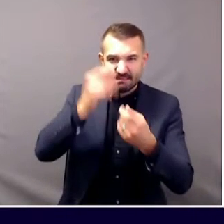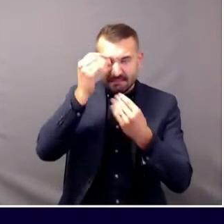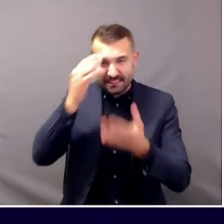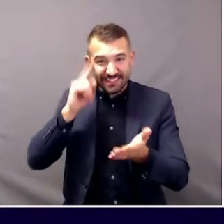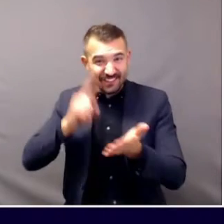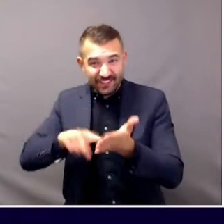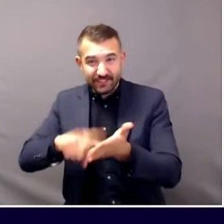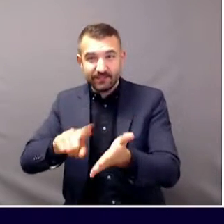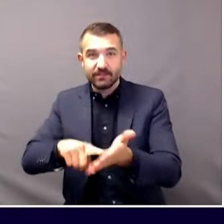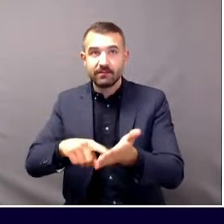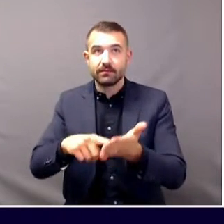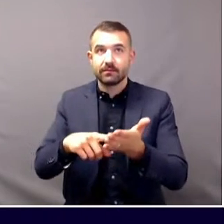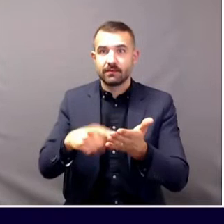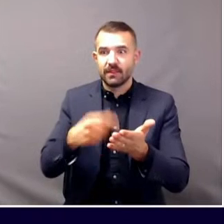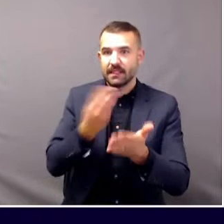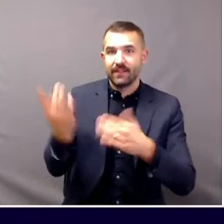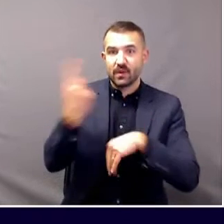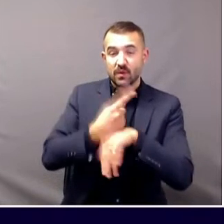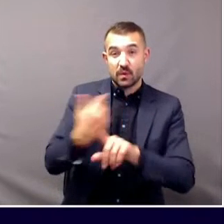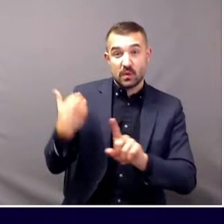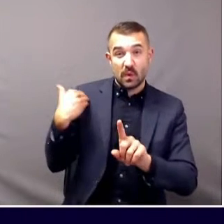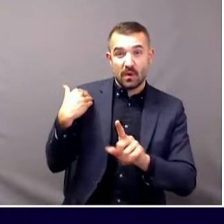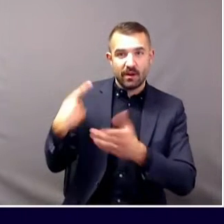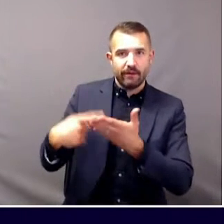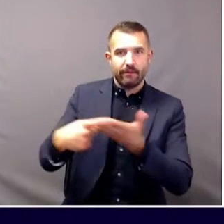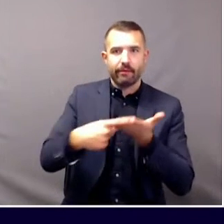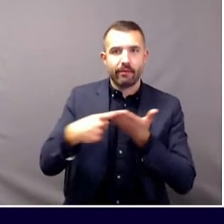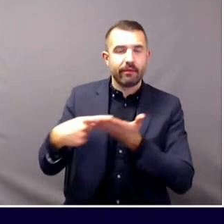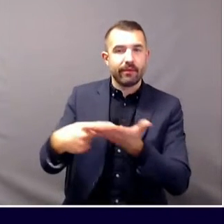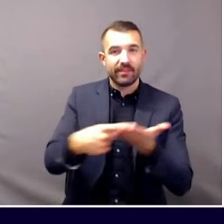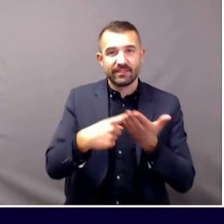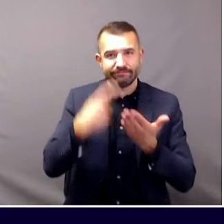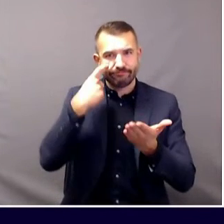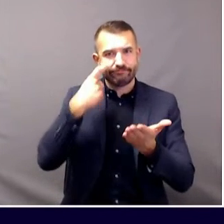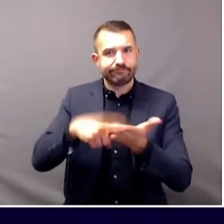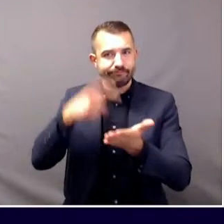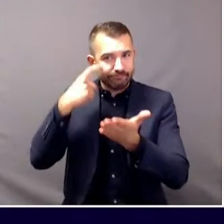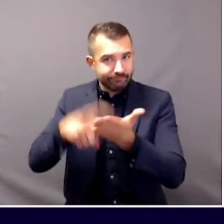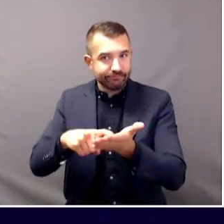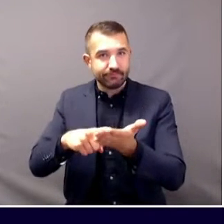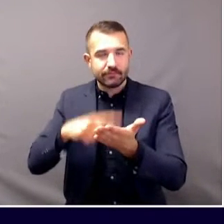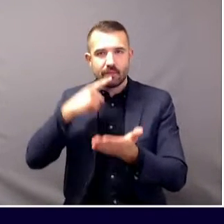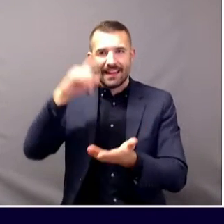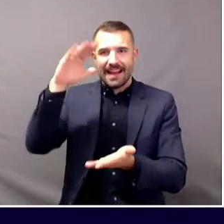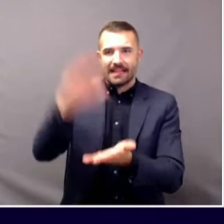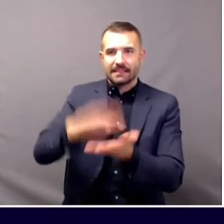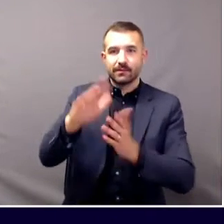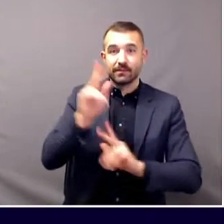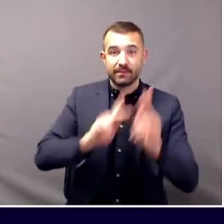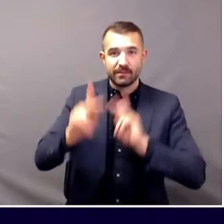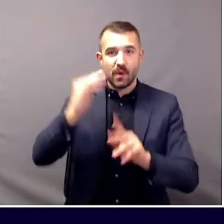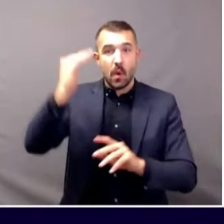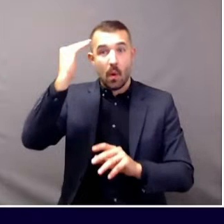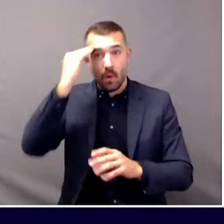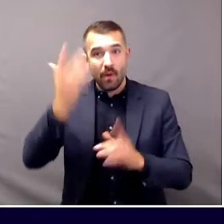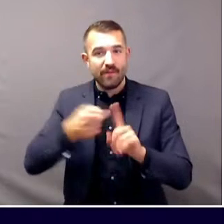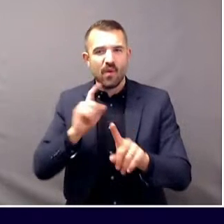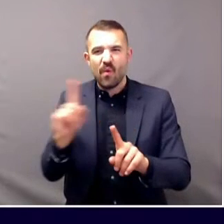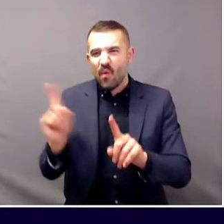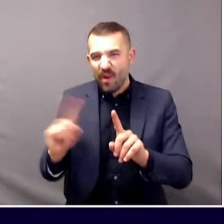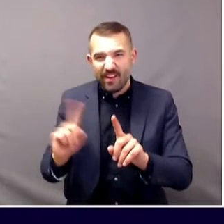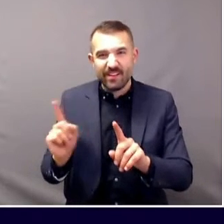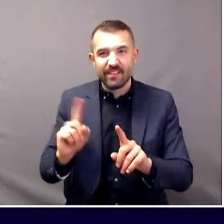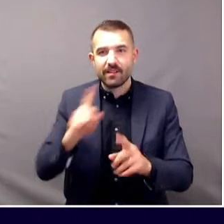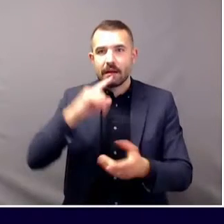people report even having a glimmer of an idea of where they contracted COVID from. I can't recall what the